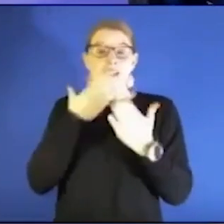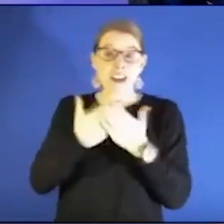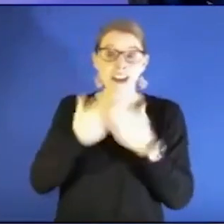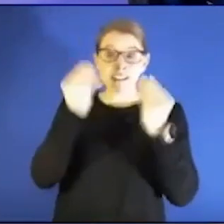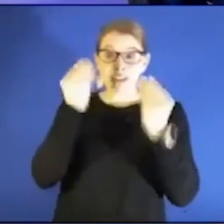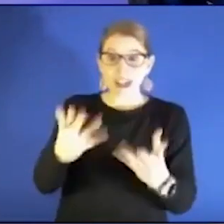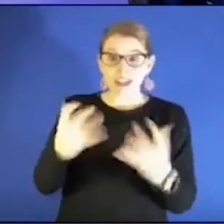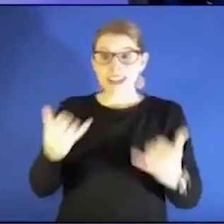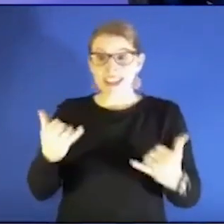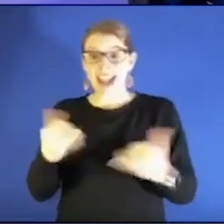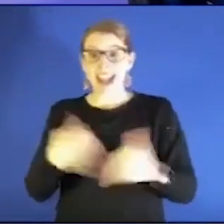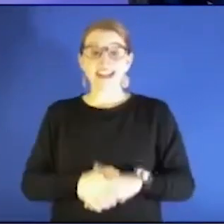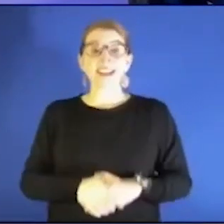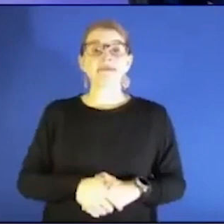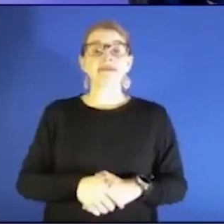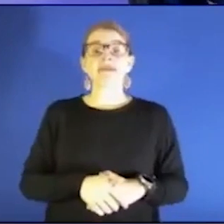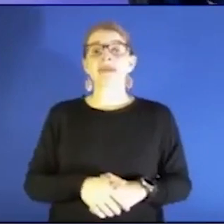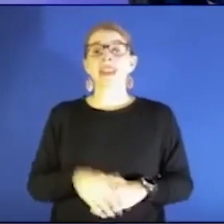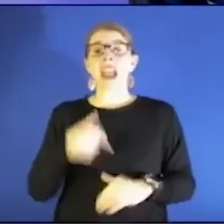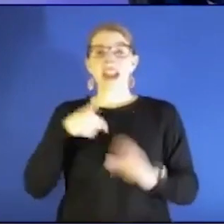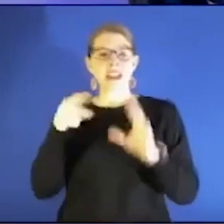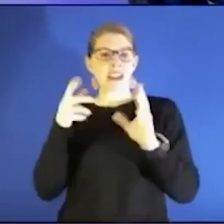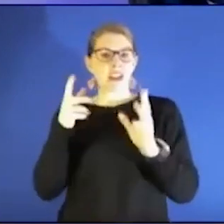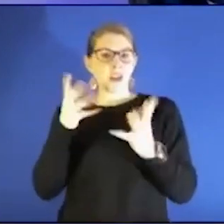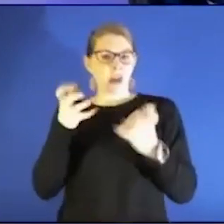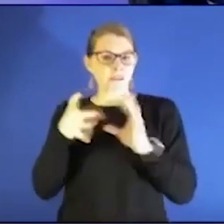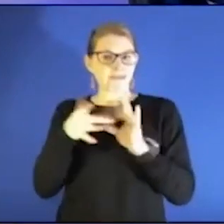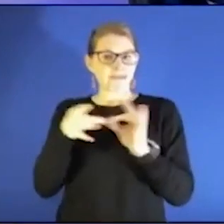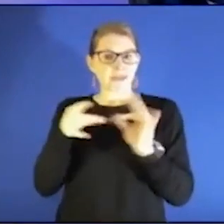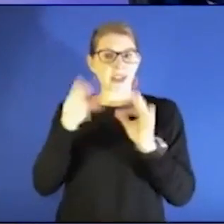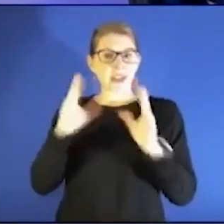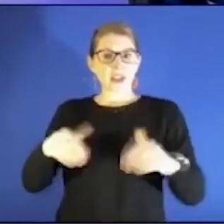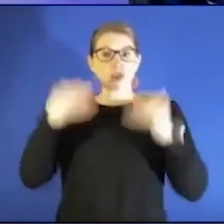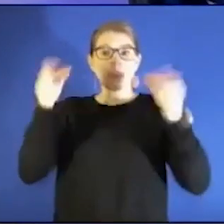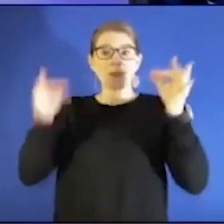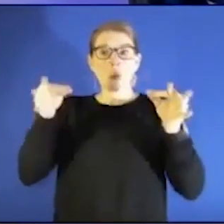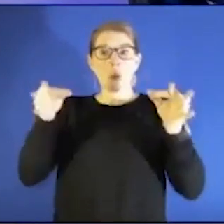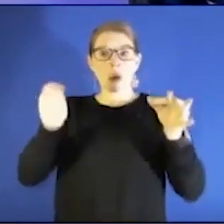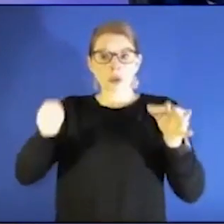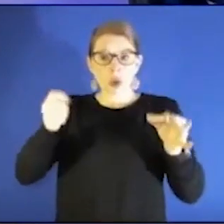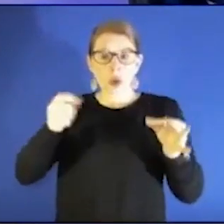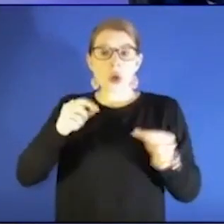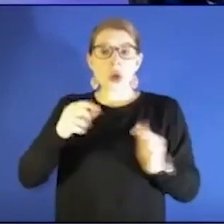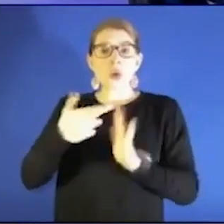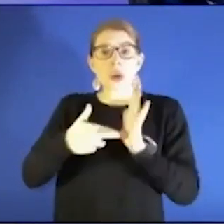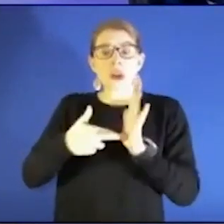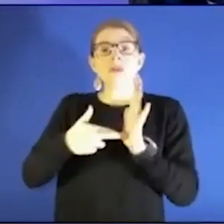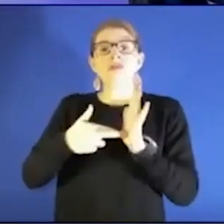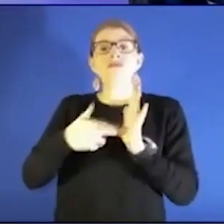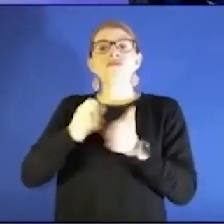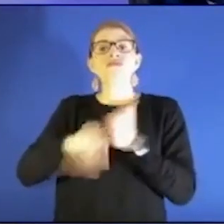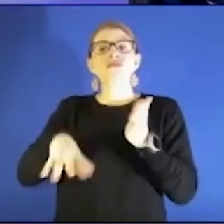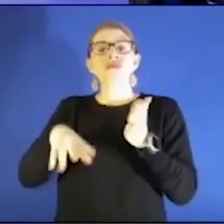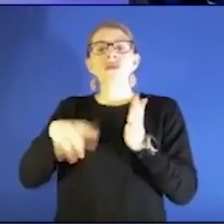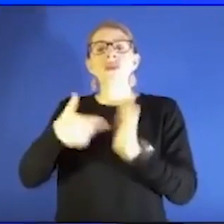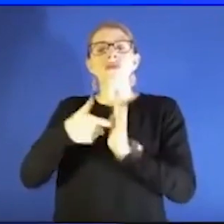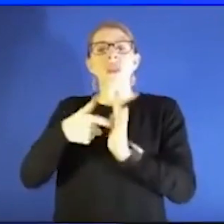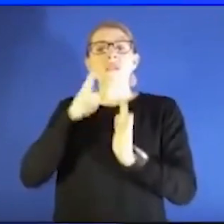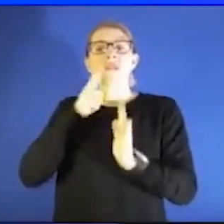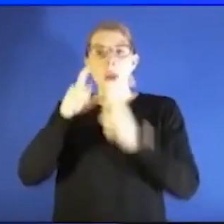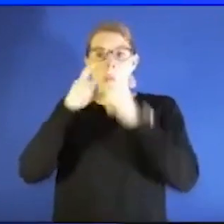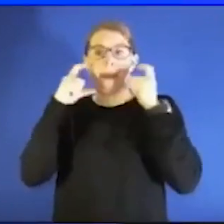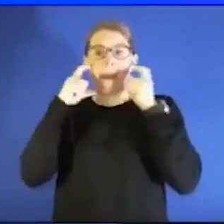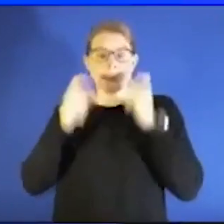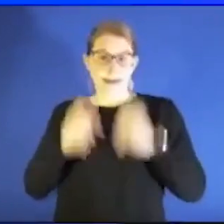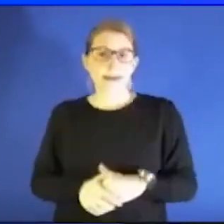I first want to touch on yesterday's news that the Supreme Court ruled to uphold the CMS vaccine mandate. Tell us what that impact will be. Yeah, I